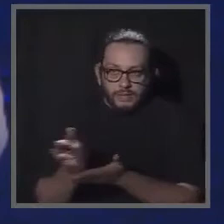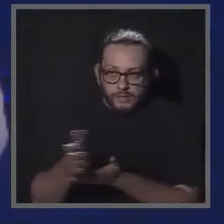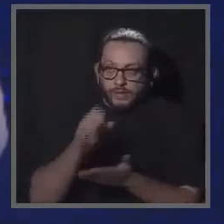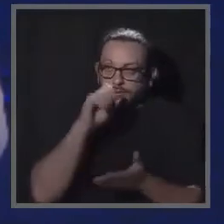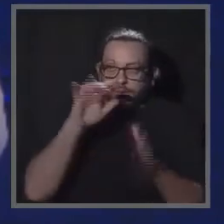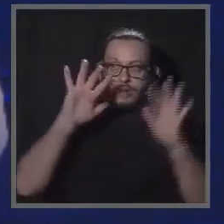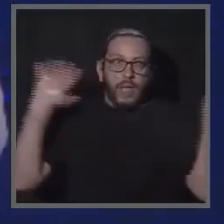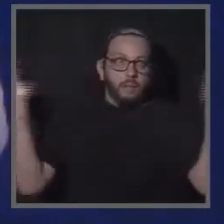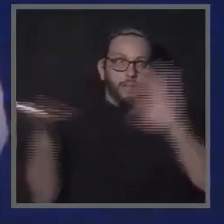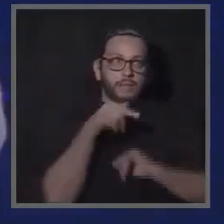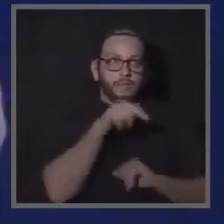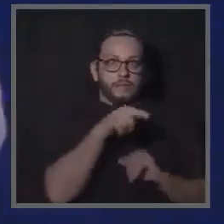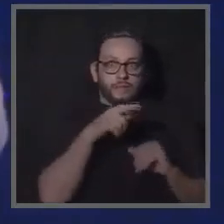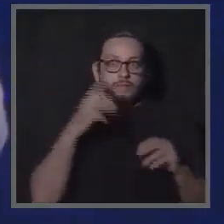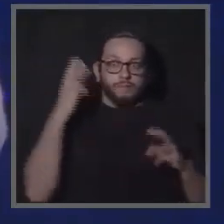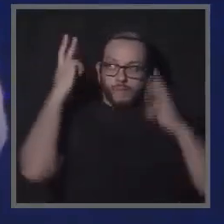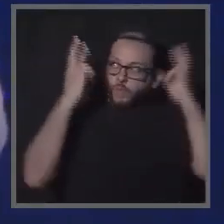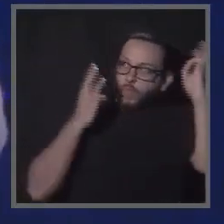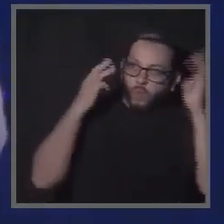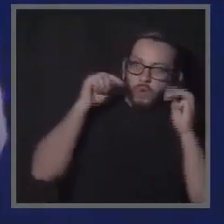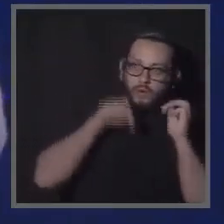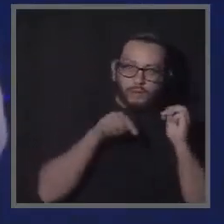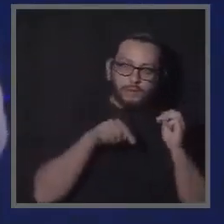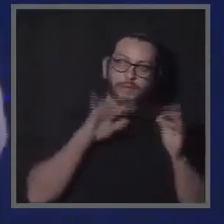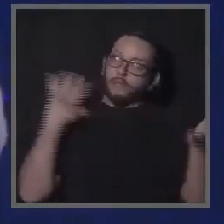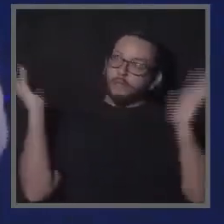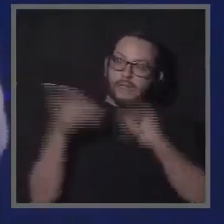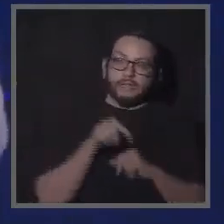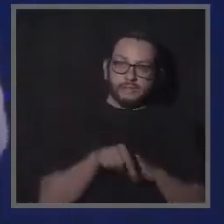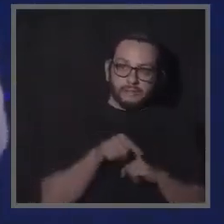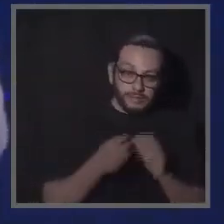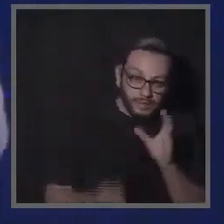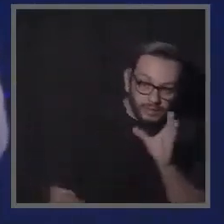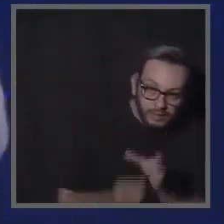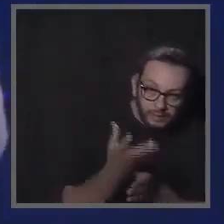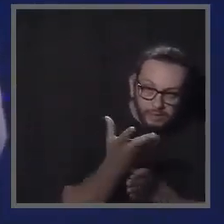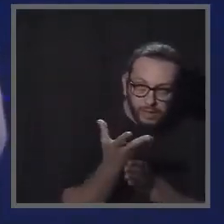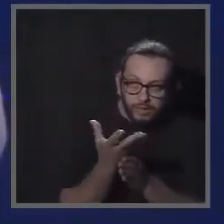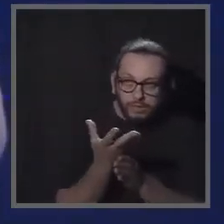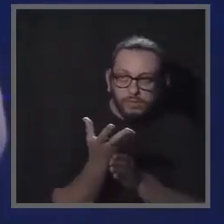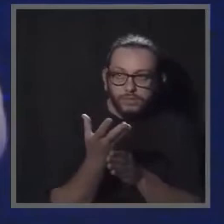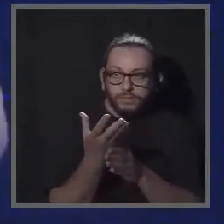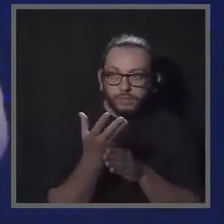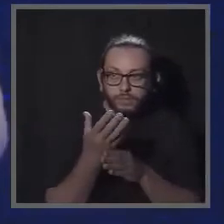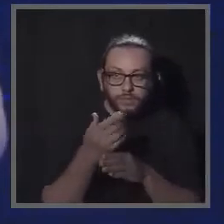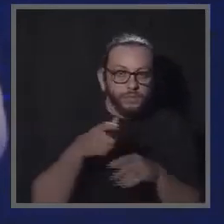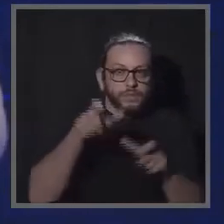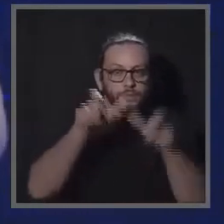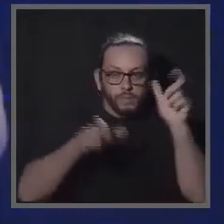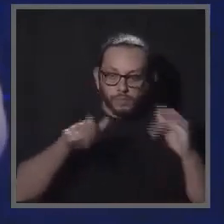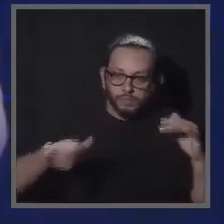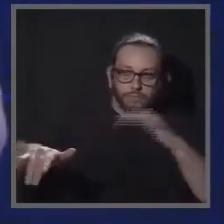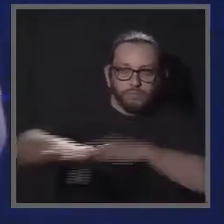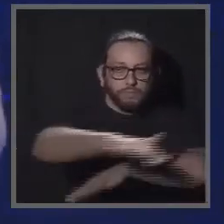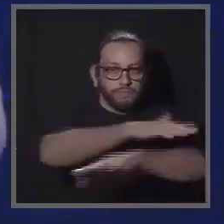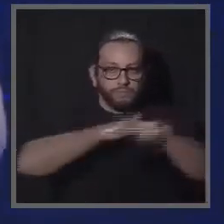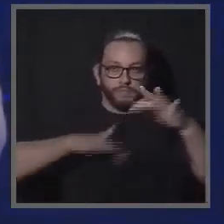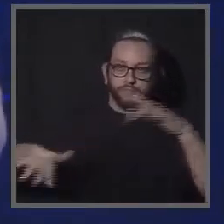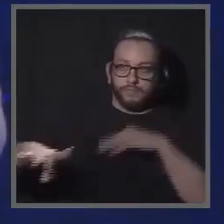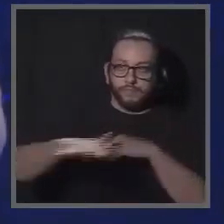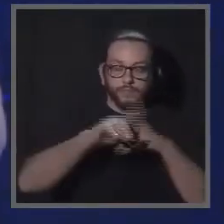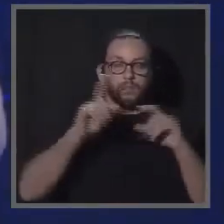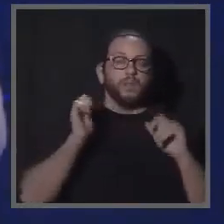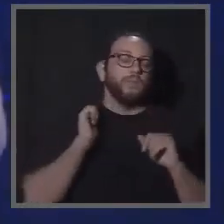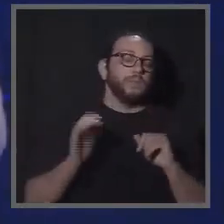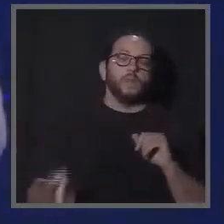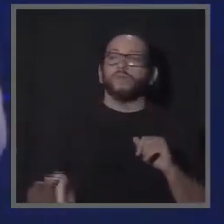but also with concerns of sustainability in the creation, in the circulation of the work of art, and of